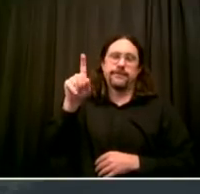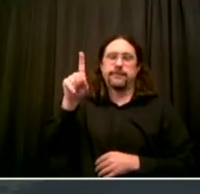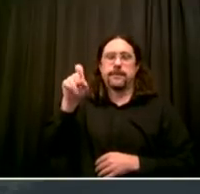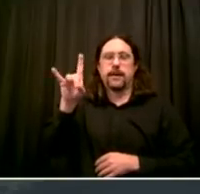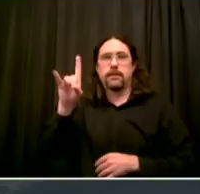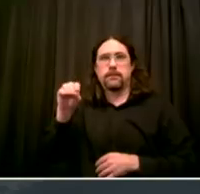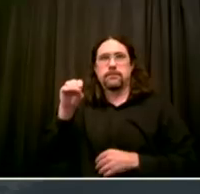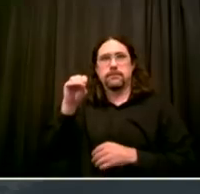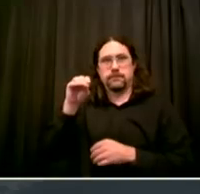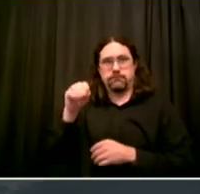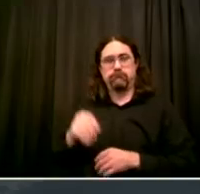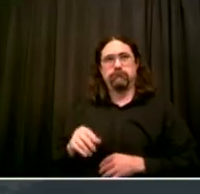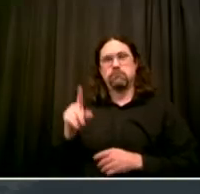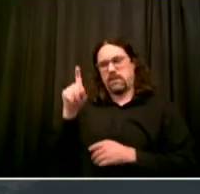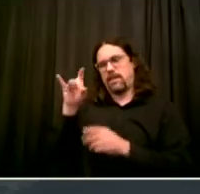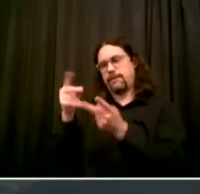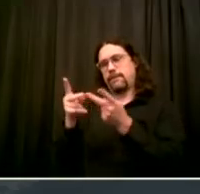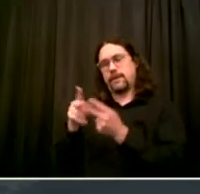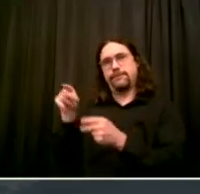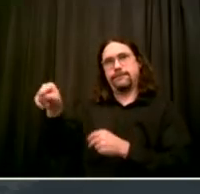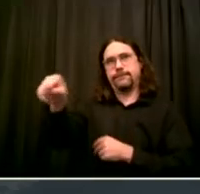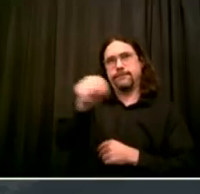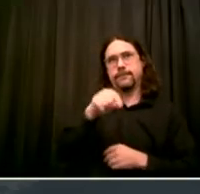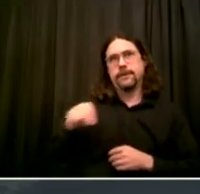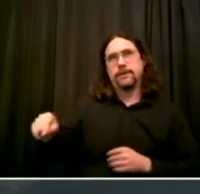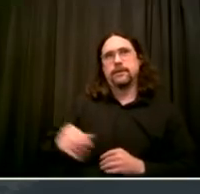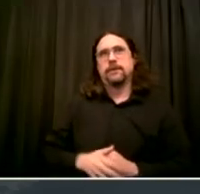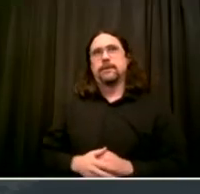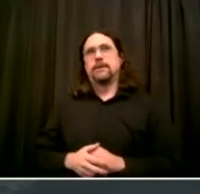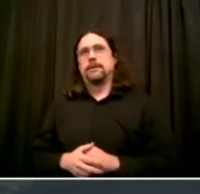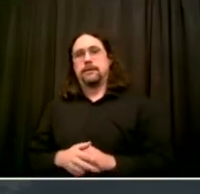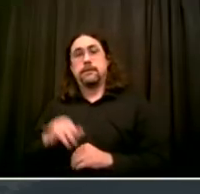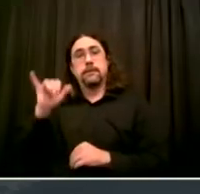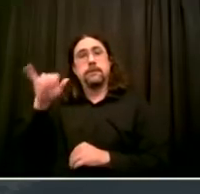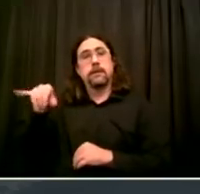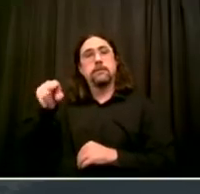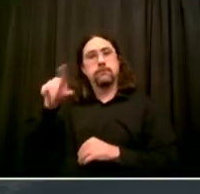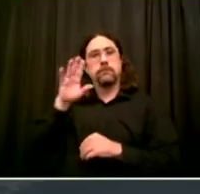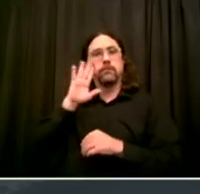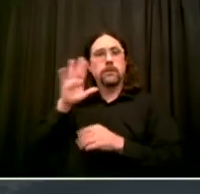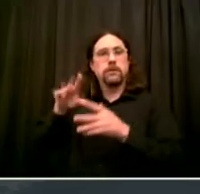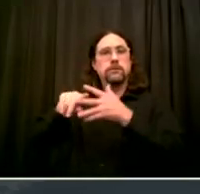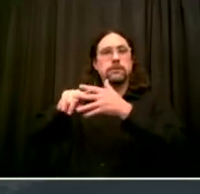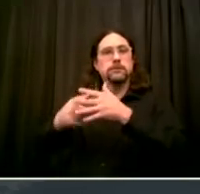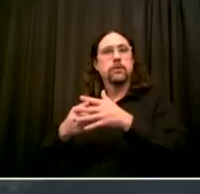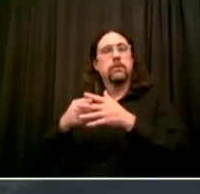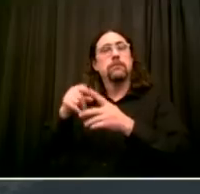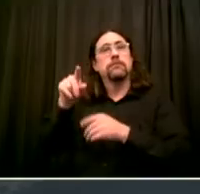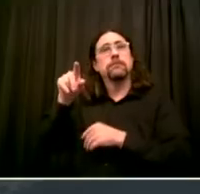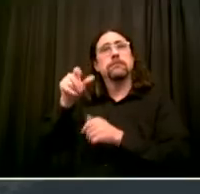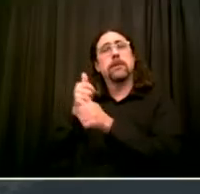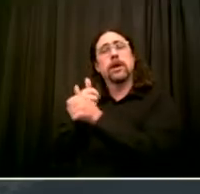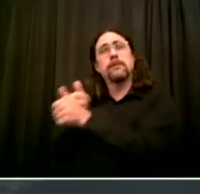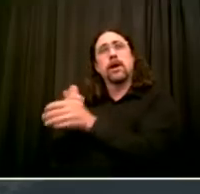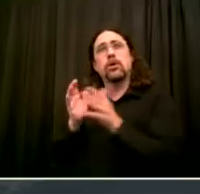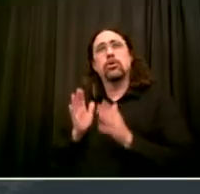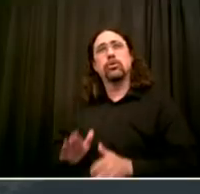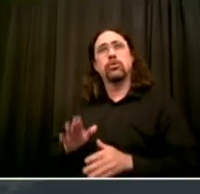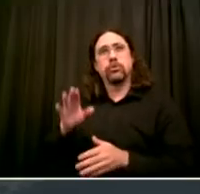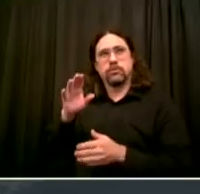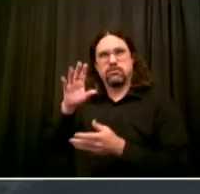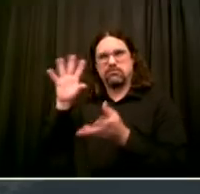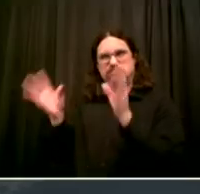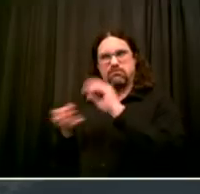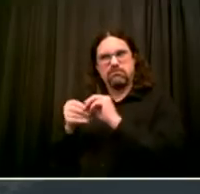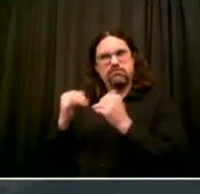field by June 1st. That number will now be 1,700 by June 1st, and then we'll grow from